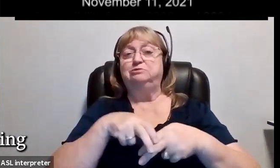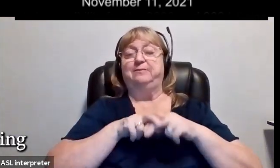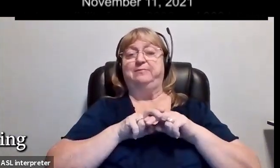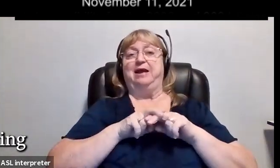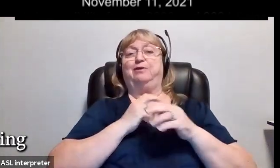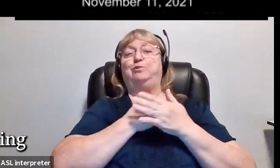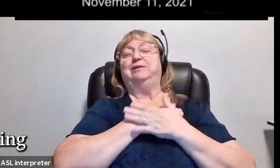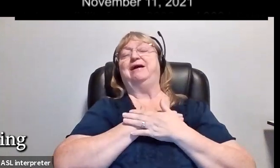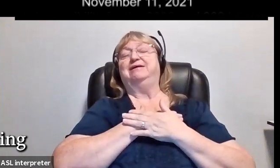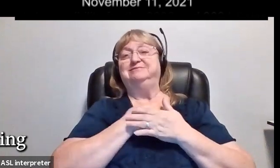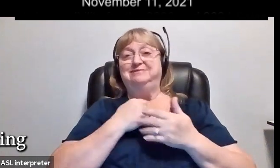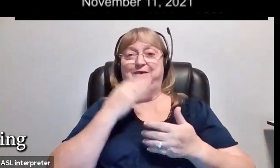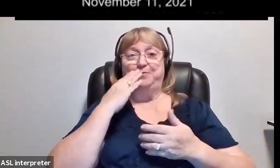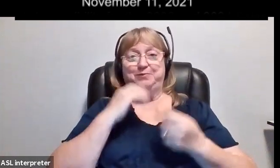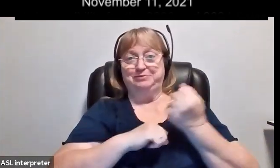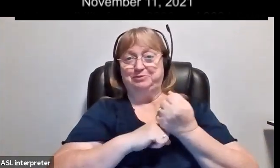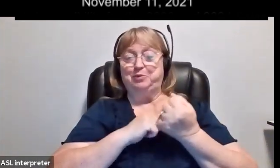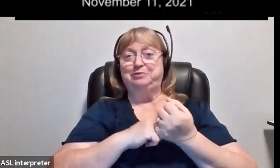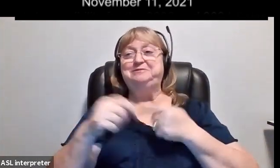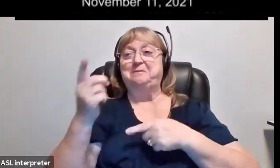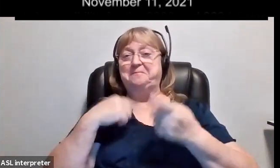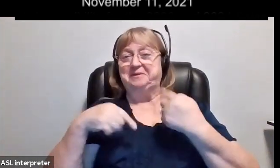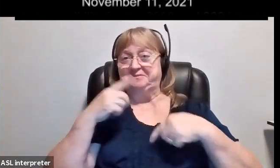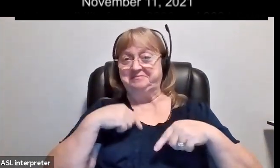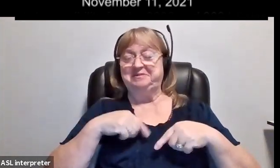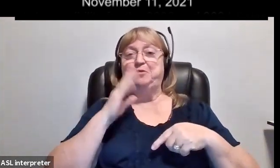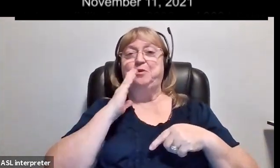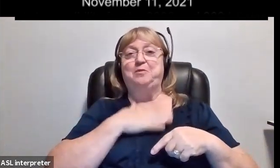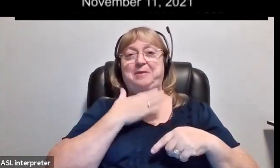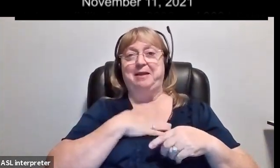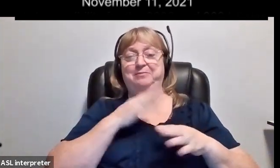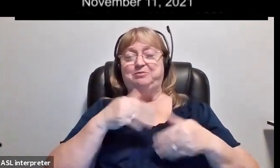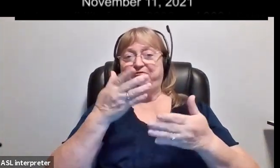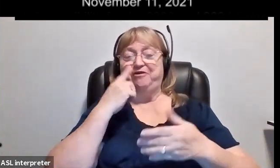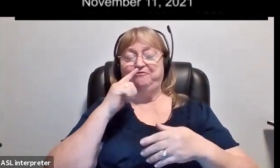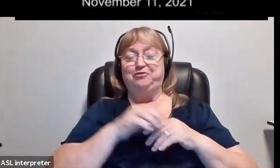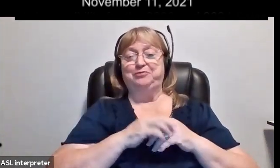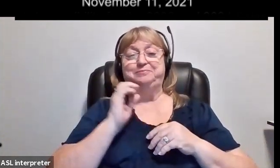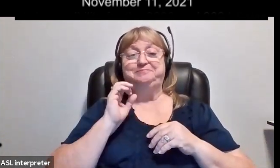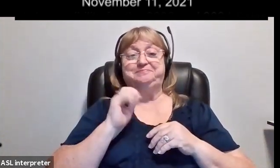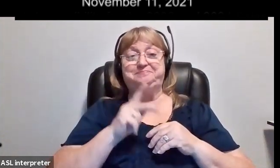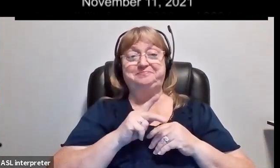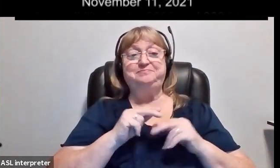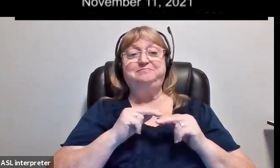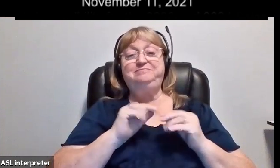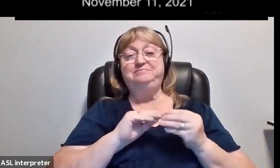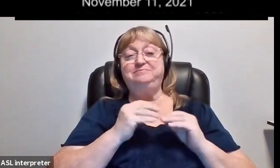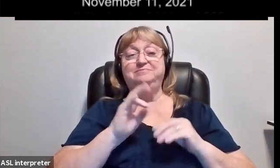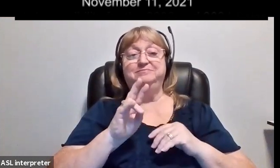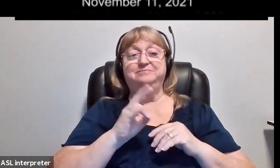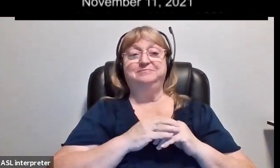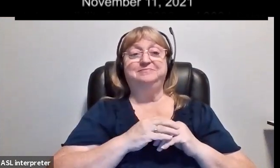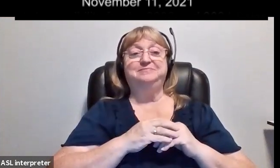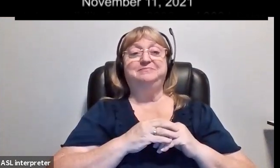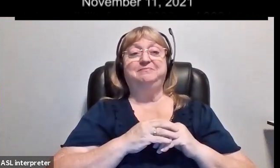and know that there's support coming, and we're going to be happy to provide that for you. All right, so slide number 7.